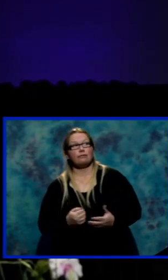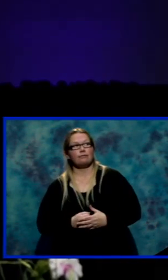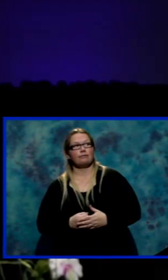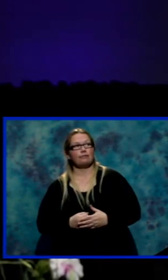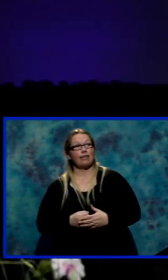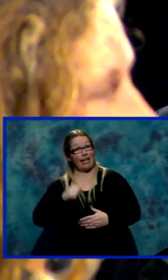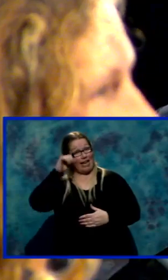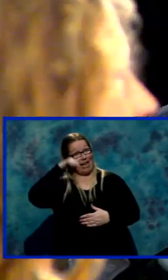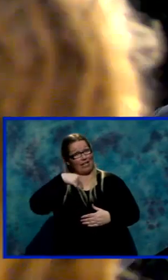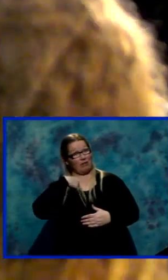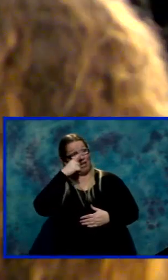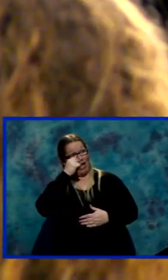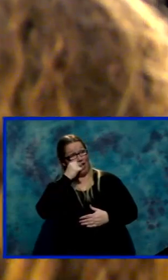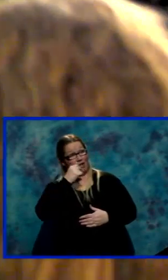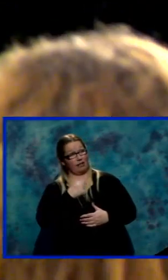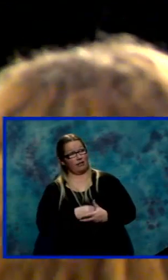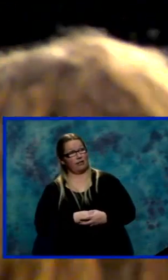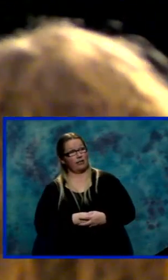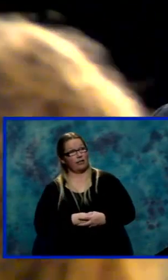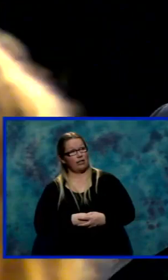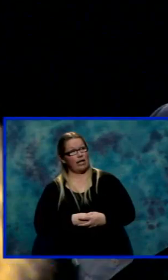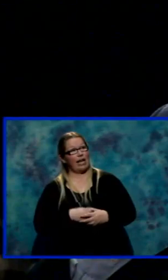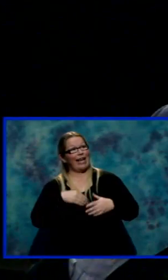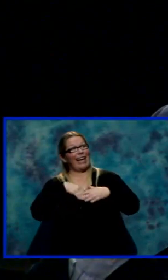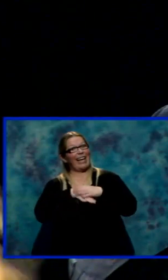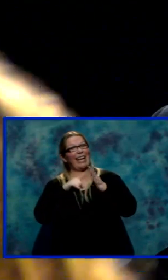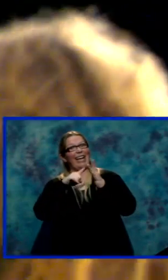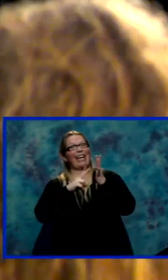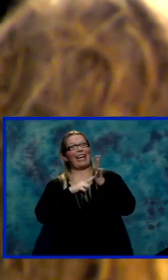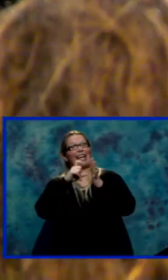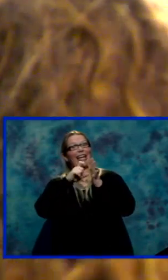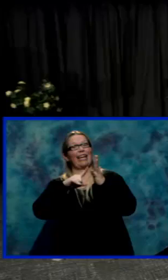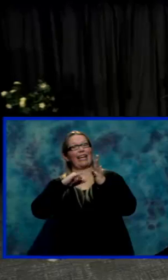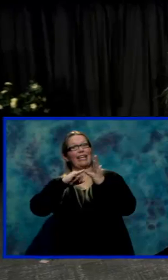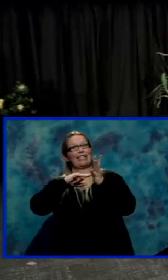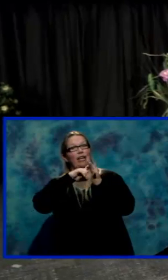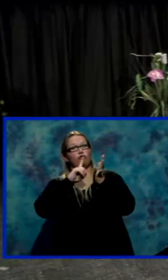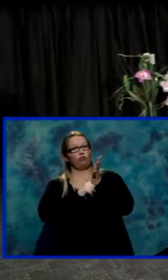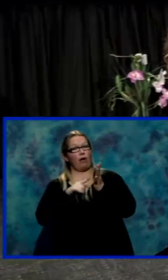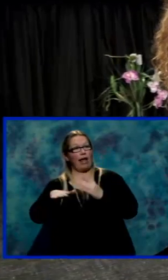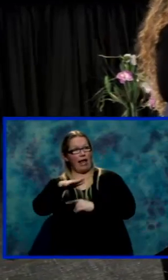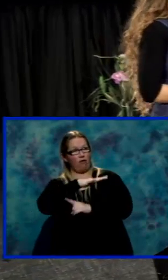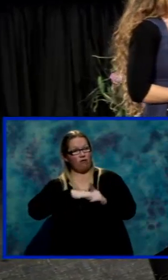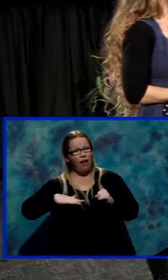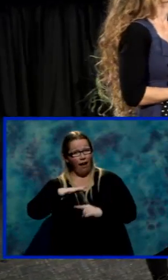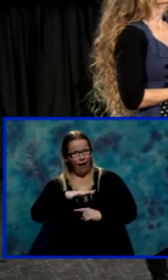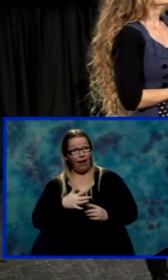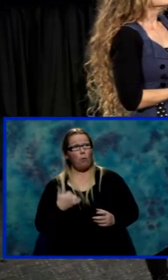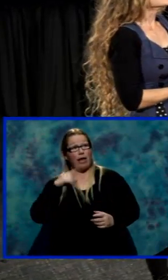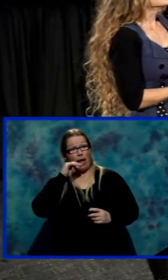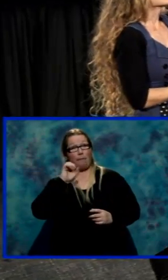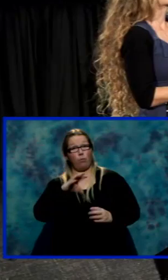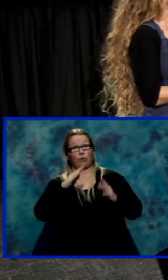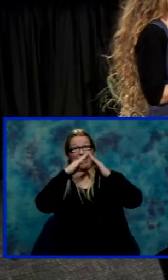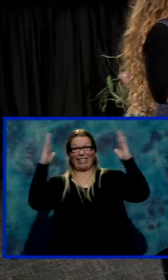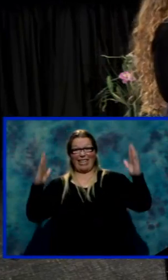Yes, so we can. Long as it's in an industrial area, because you can't put a church anywhere else in Sydney, we could put a tent up